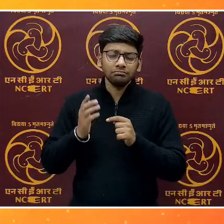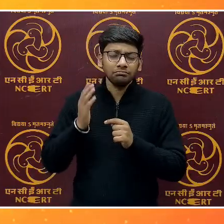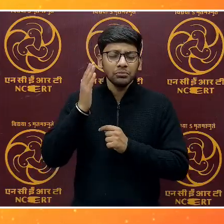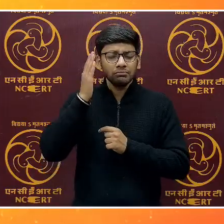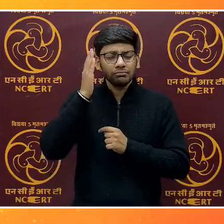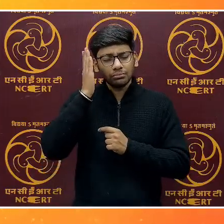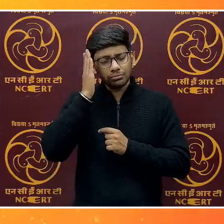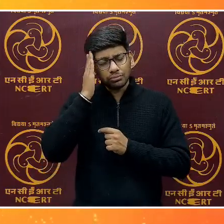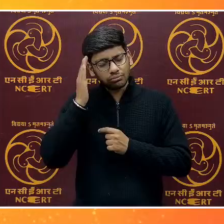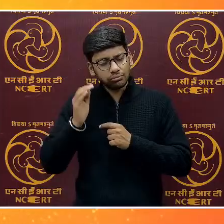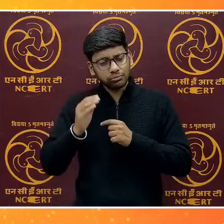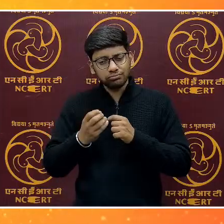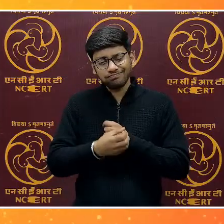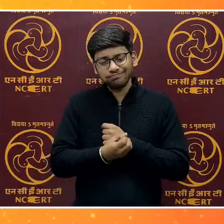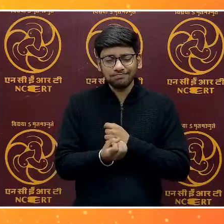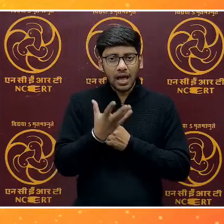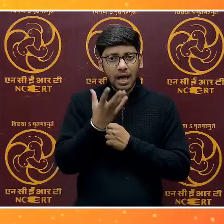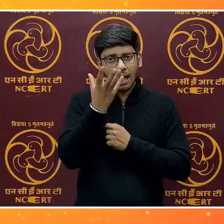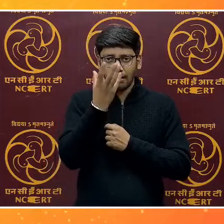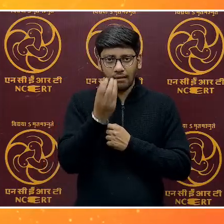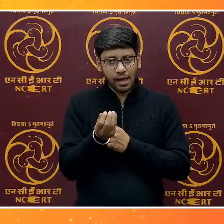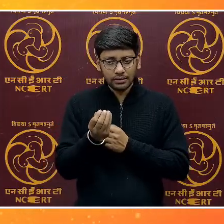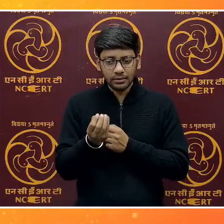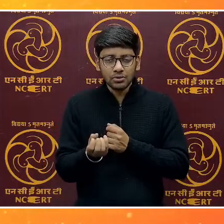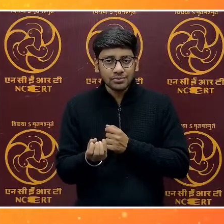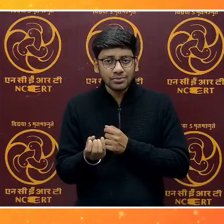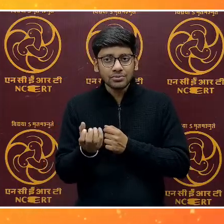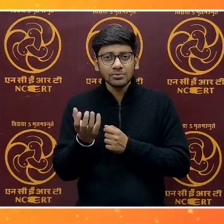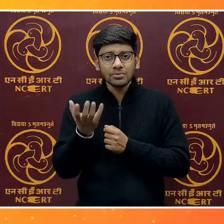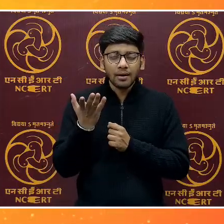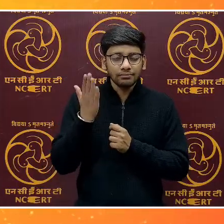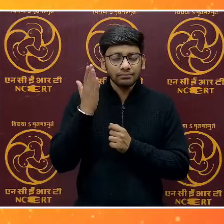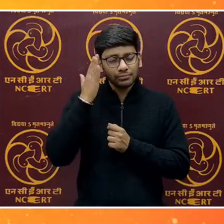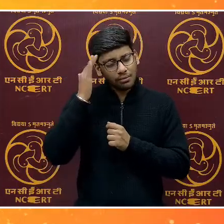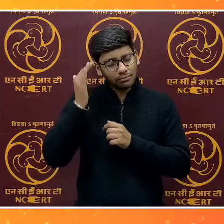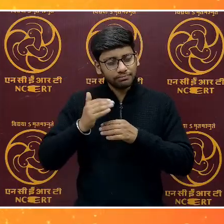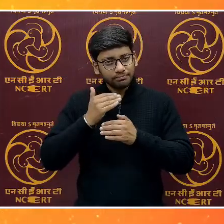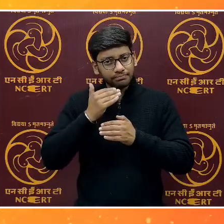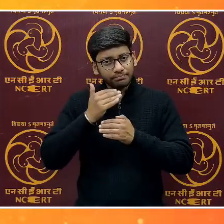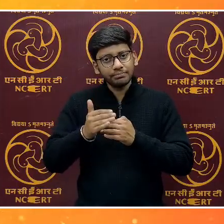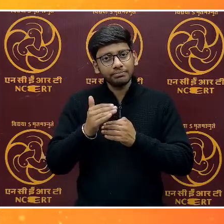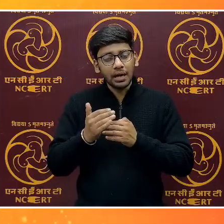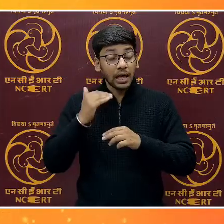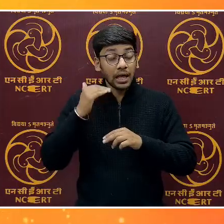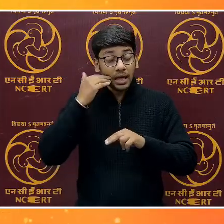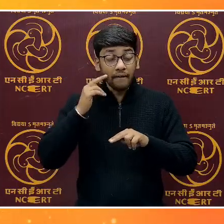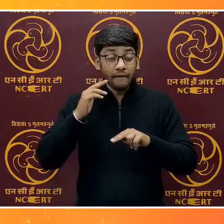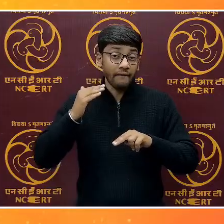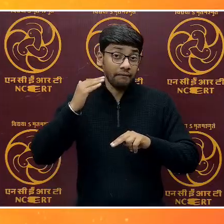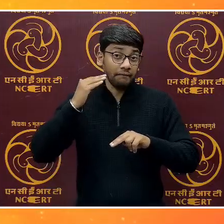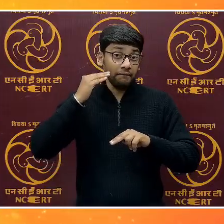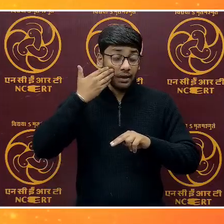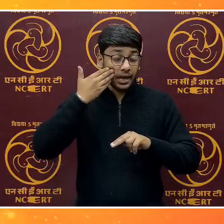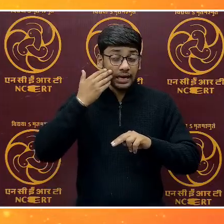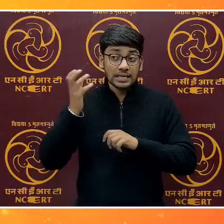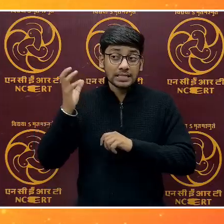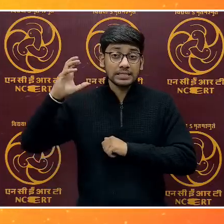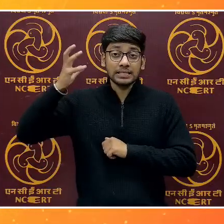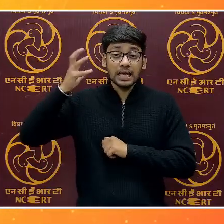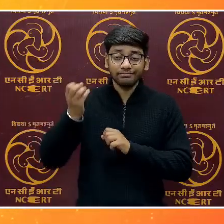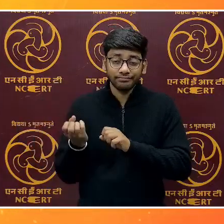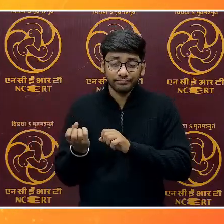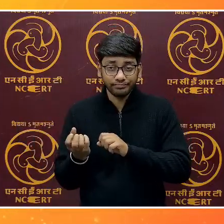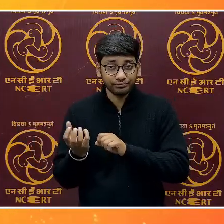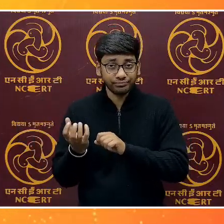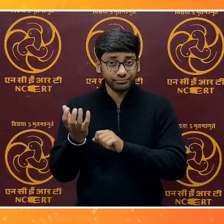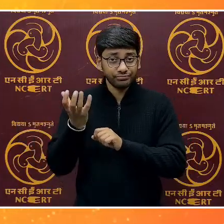the sun rays, the new sun's rays do not begin to shine. And when the sun rises and I open